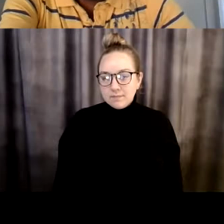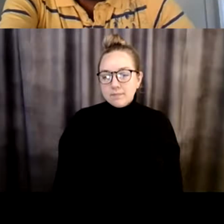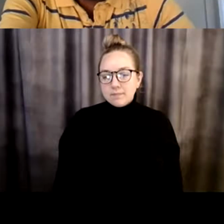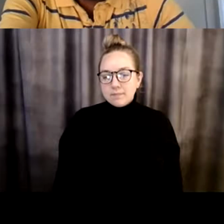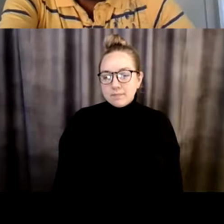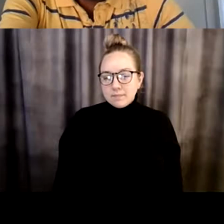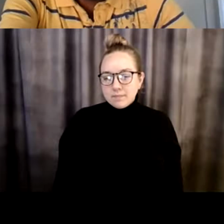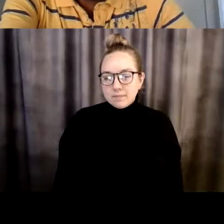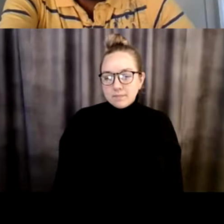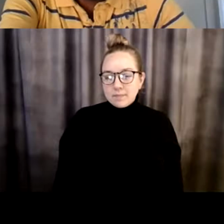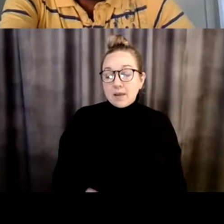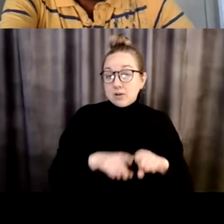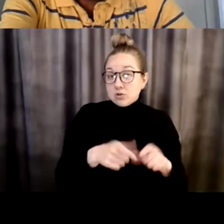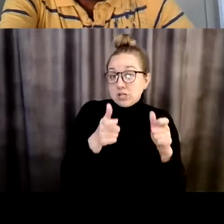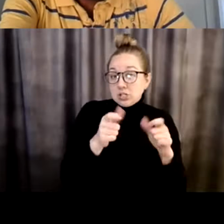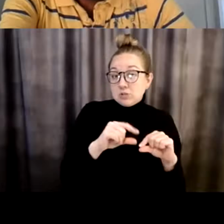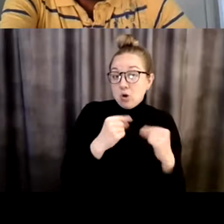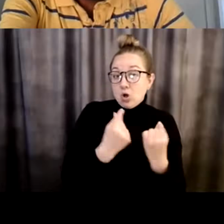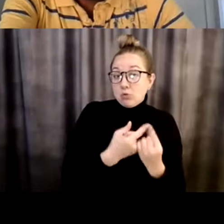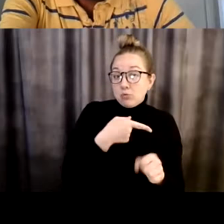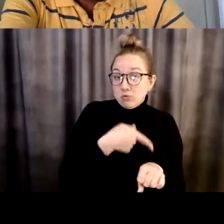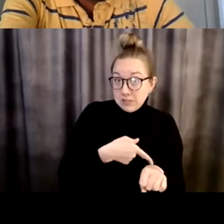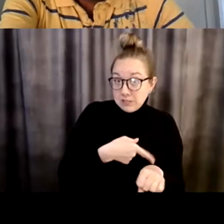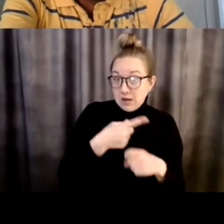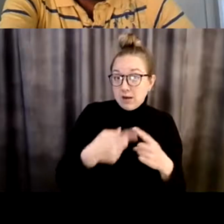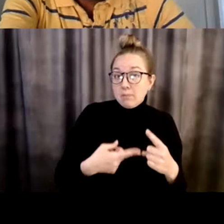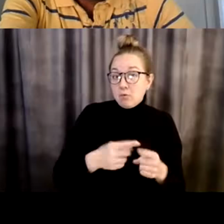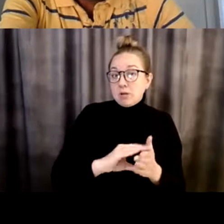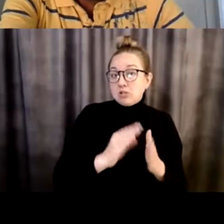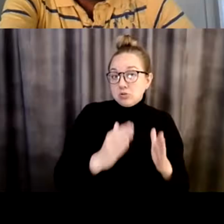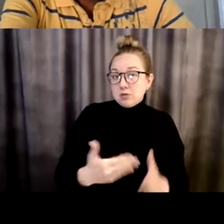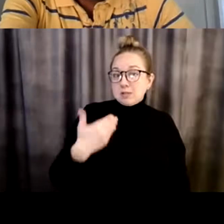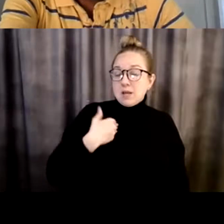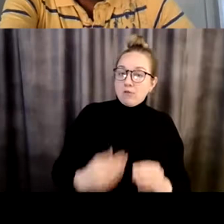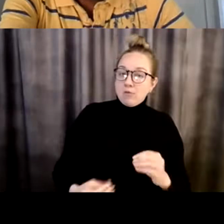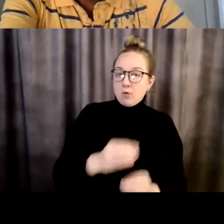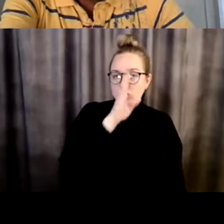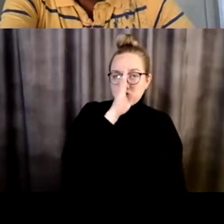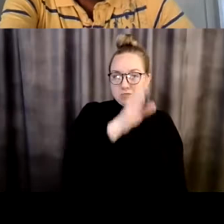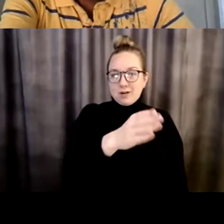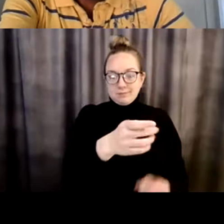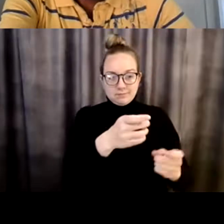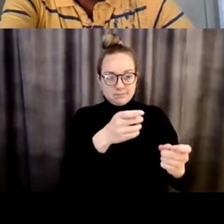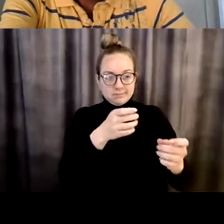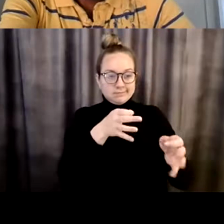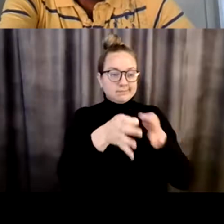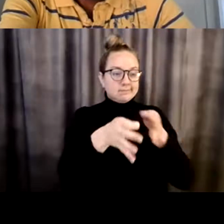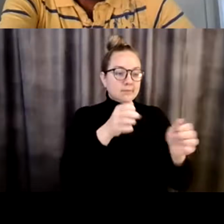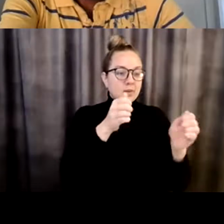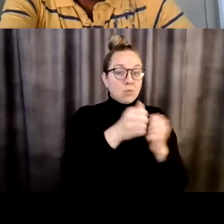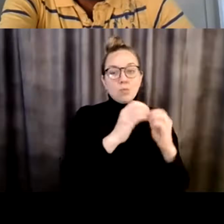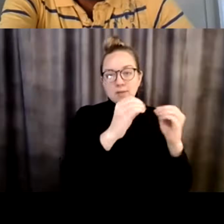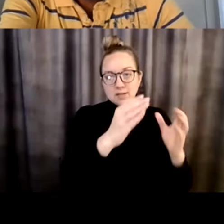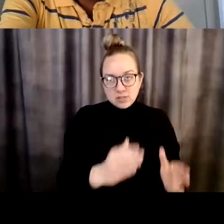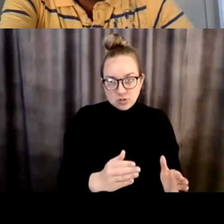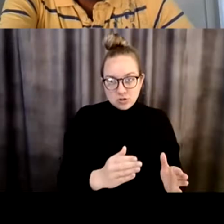when students are in a more direct instruction with the teacher, we still allow for every student to have